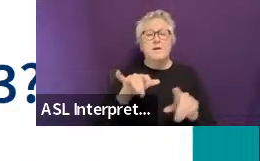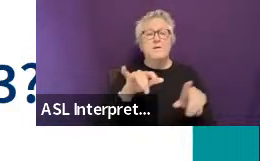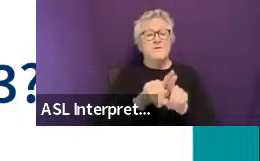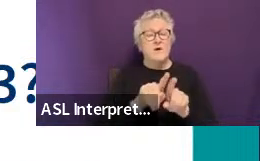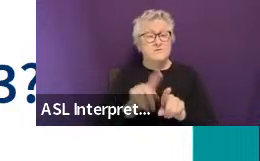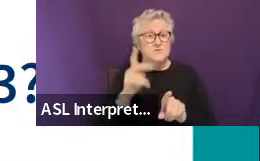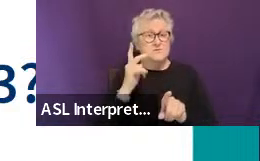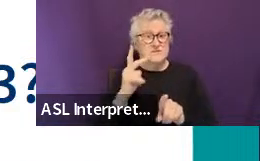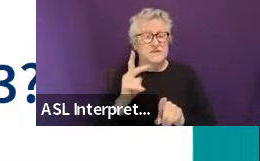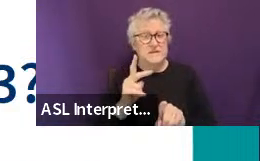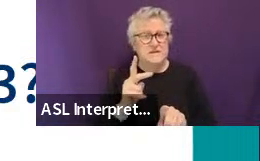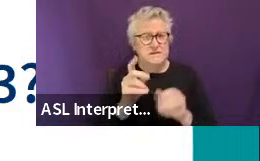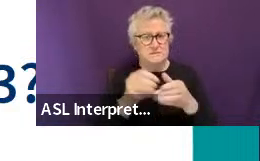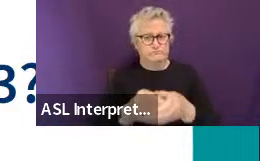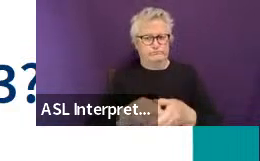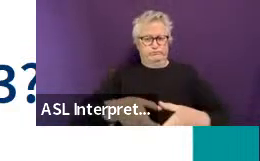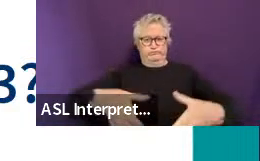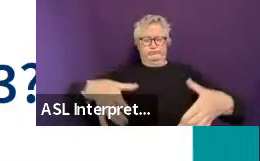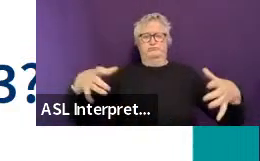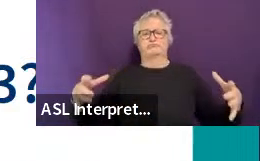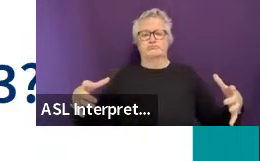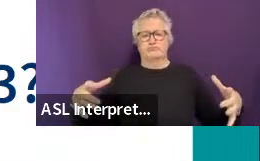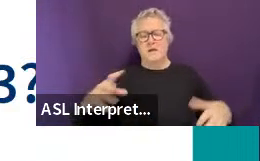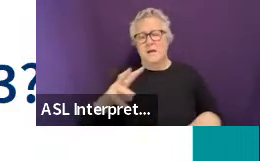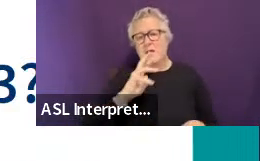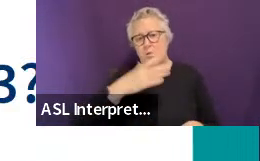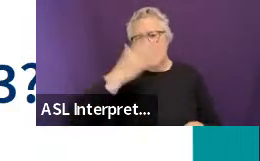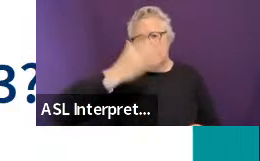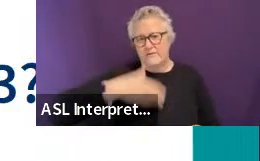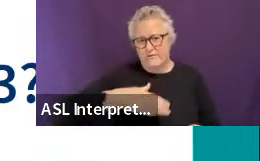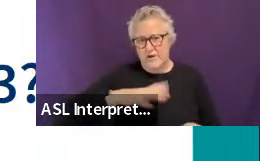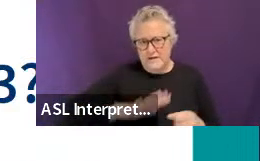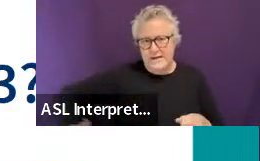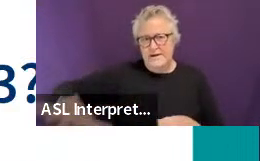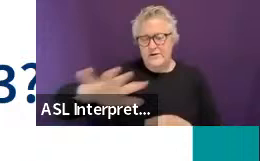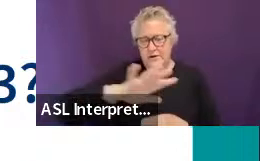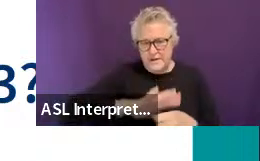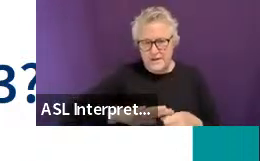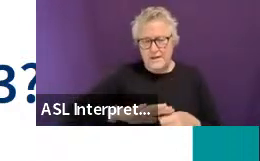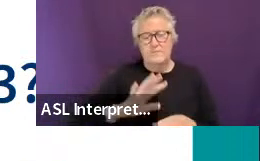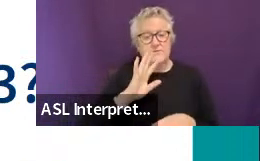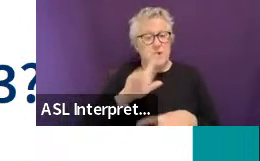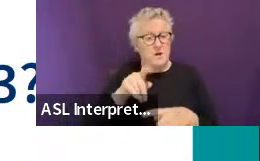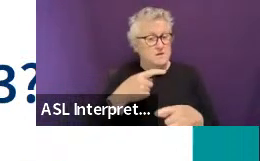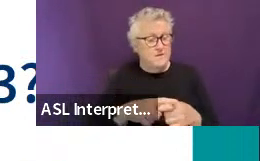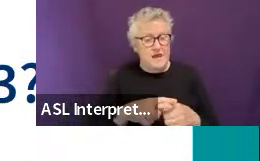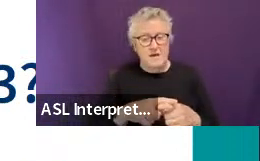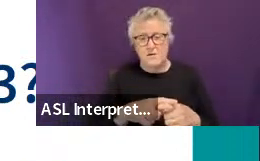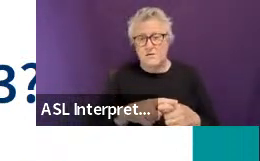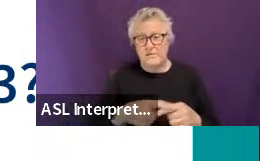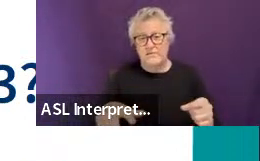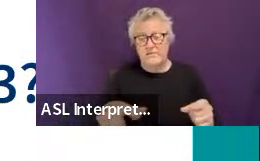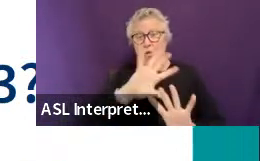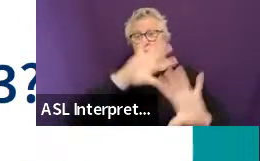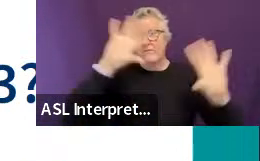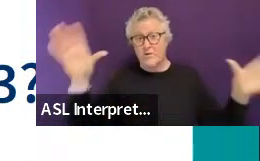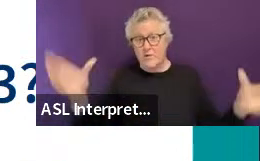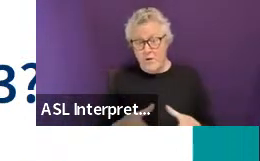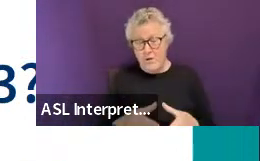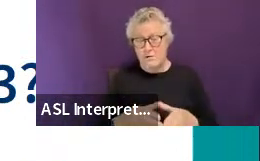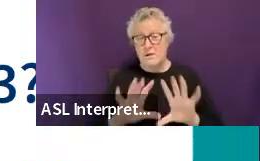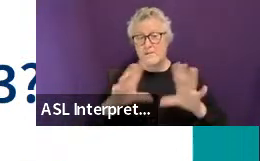in the waterfront district, City of Vancouver, and we've also talked about the population growth in Clark County since 2010,